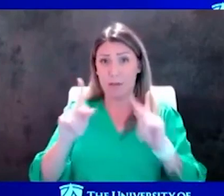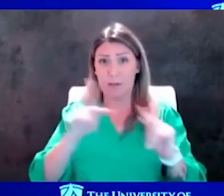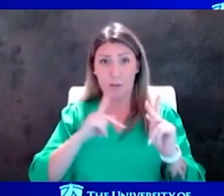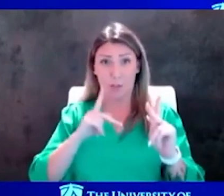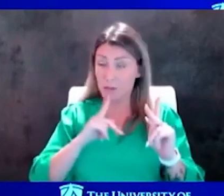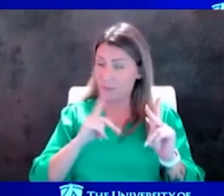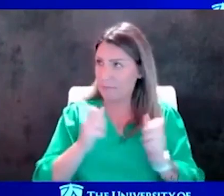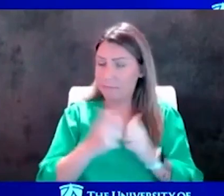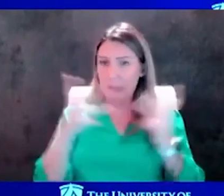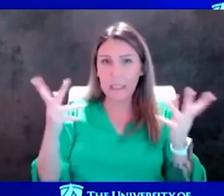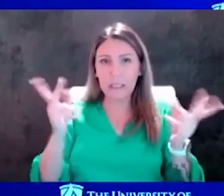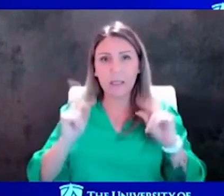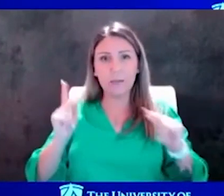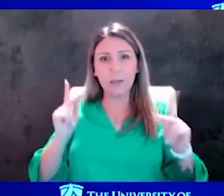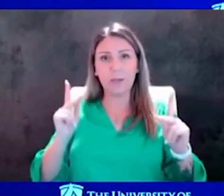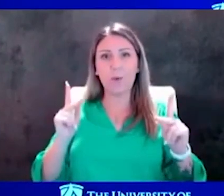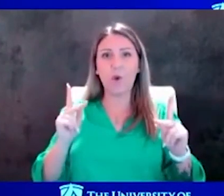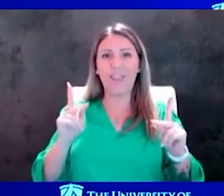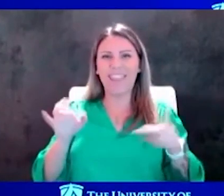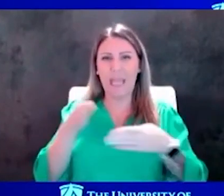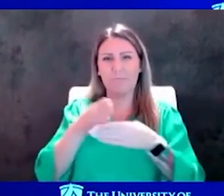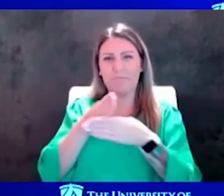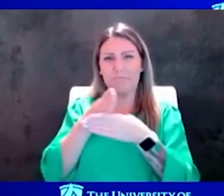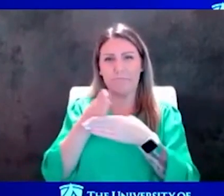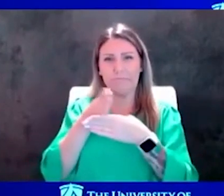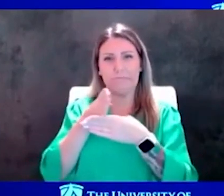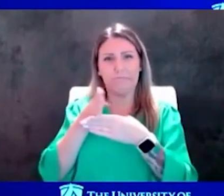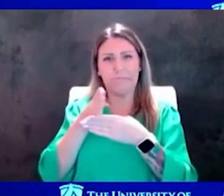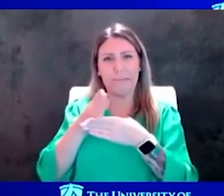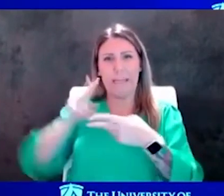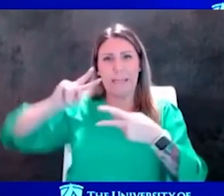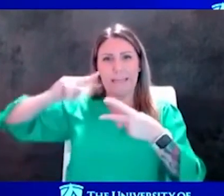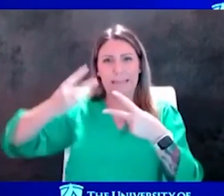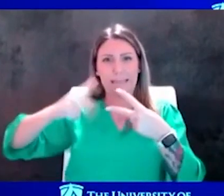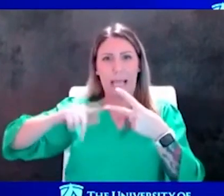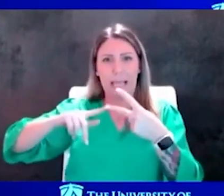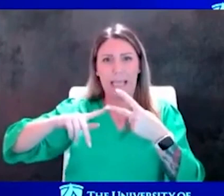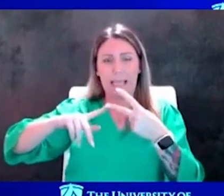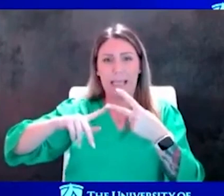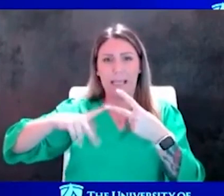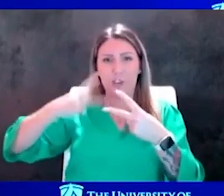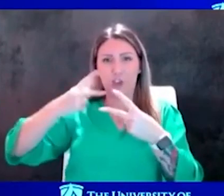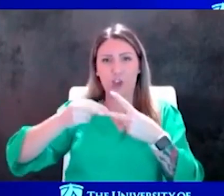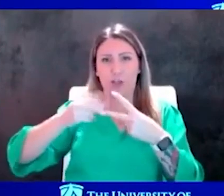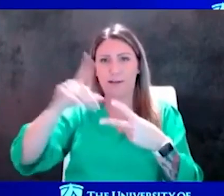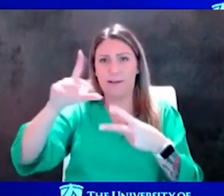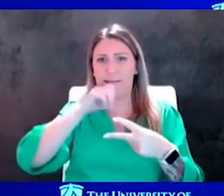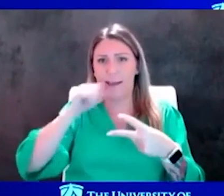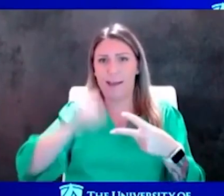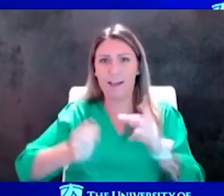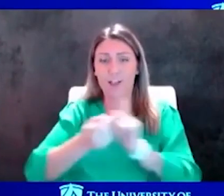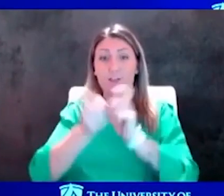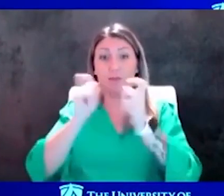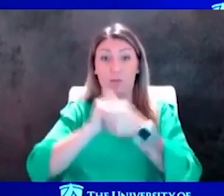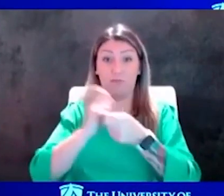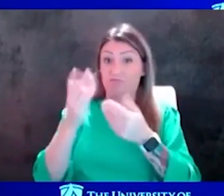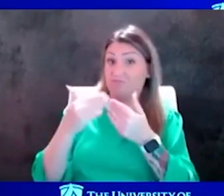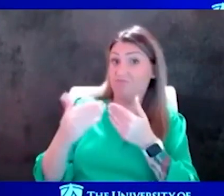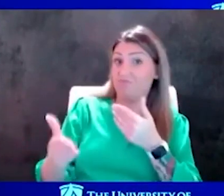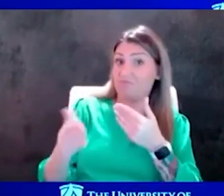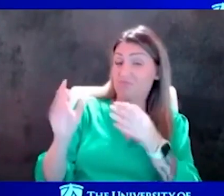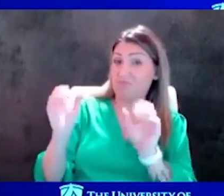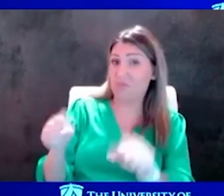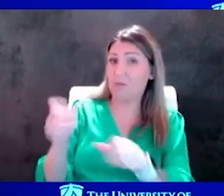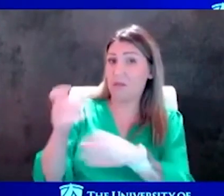people who are in that that second dosing, their age changes, I would probably go get that dose that is